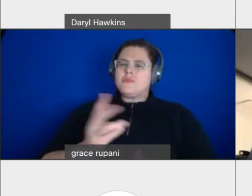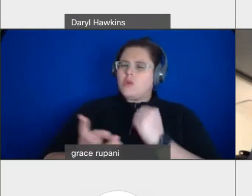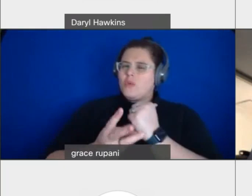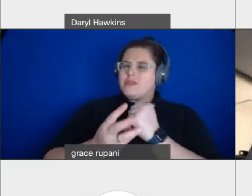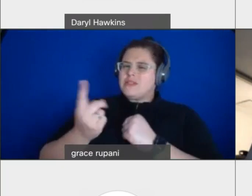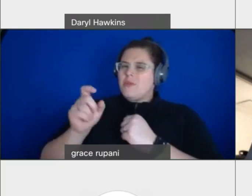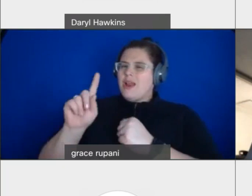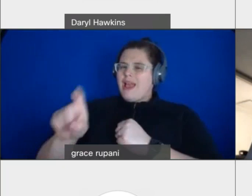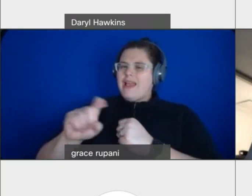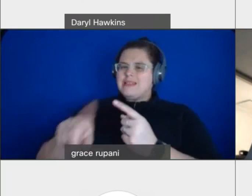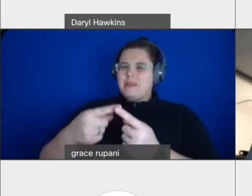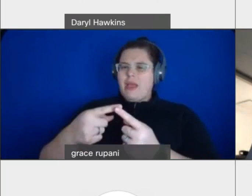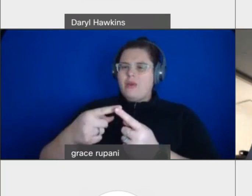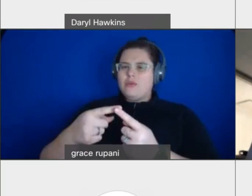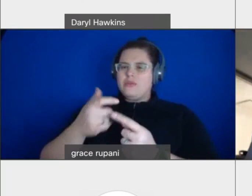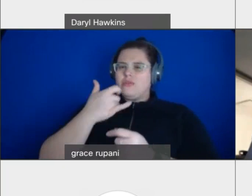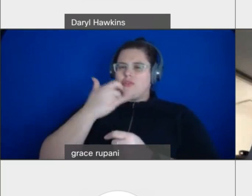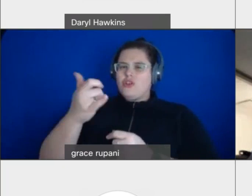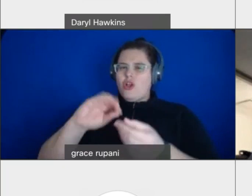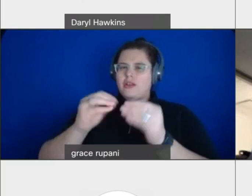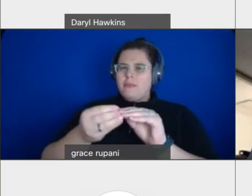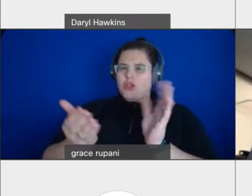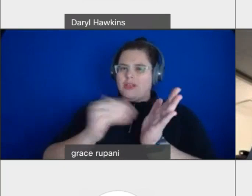The number is area code